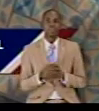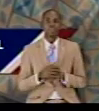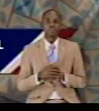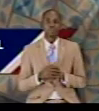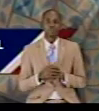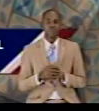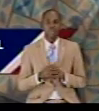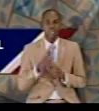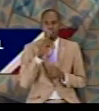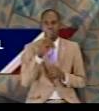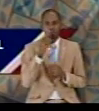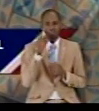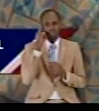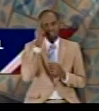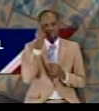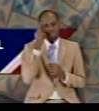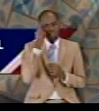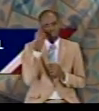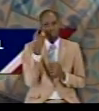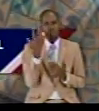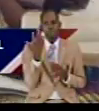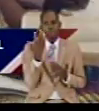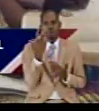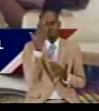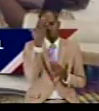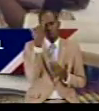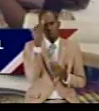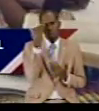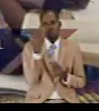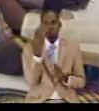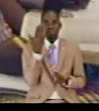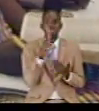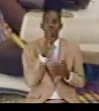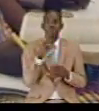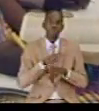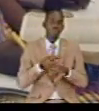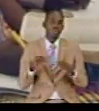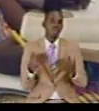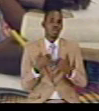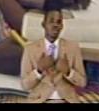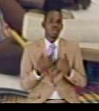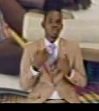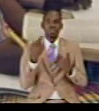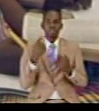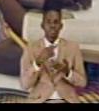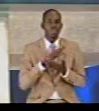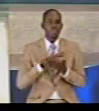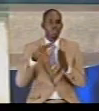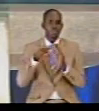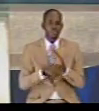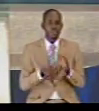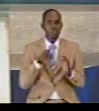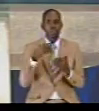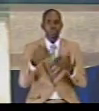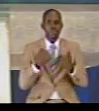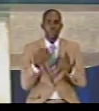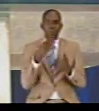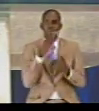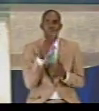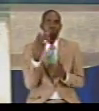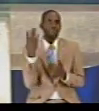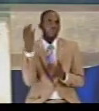Are you wondering why maybe you don't have the righteousness you have been hearing